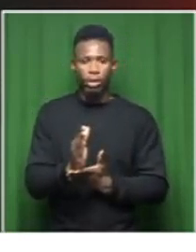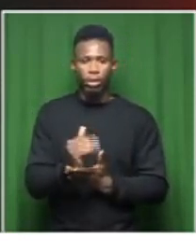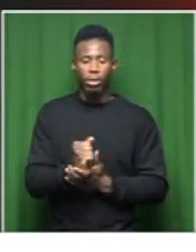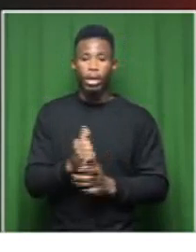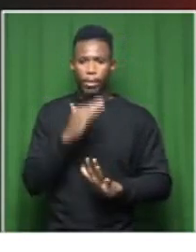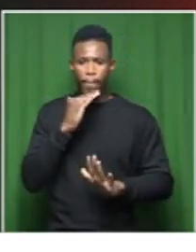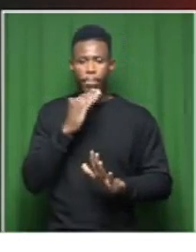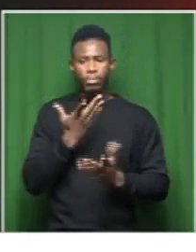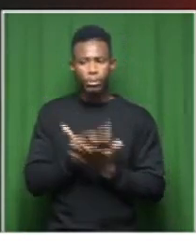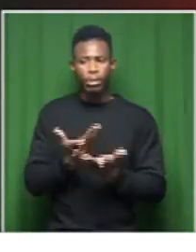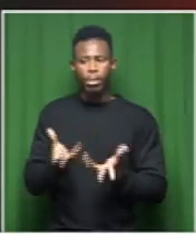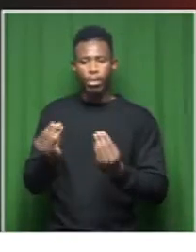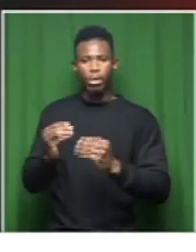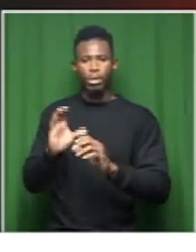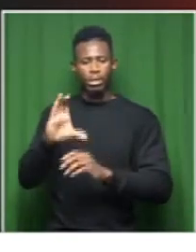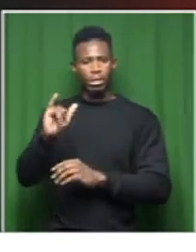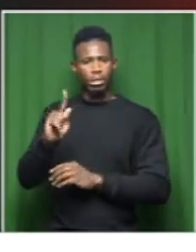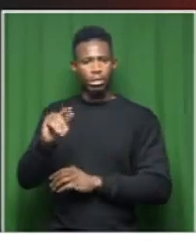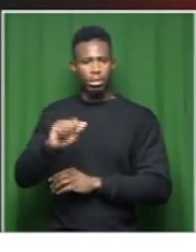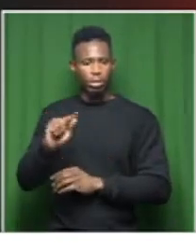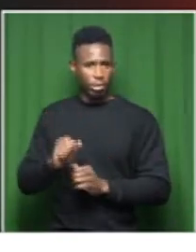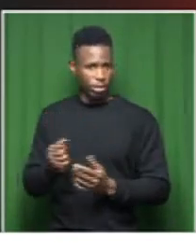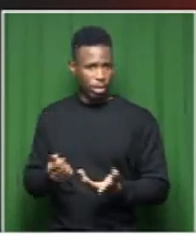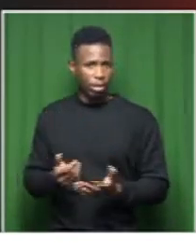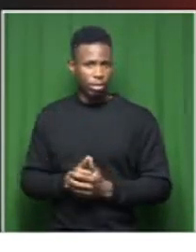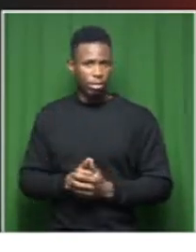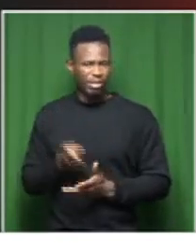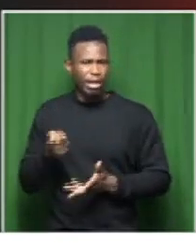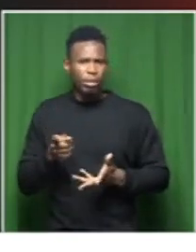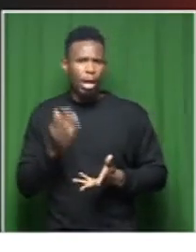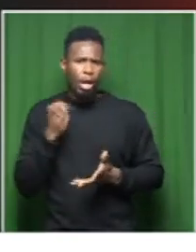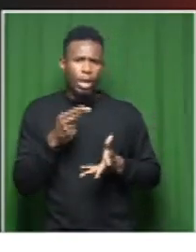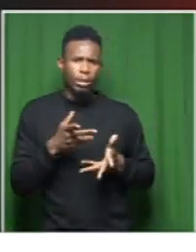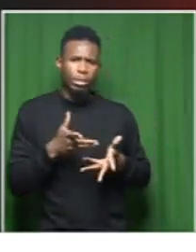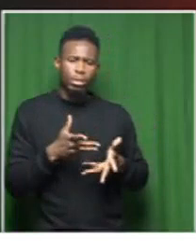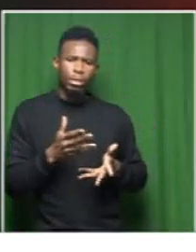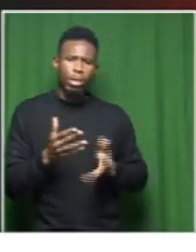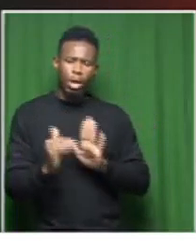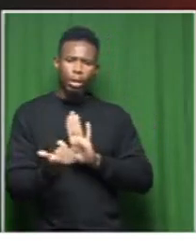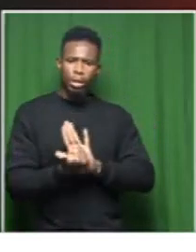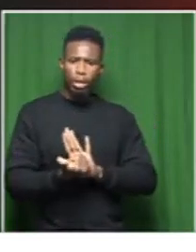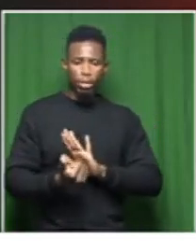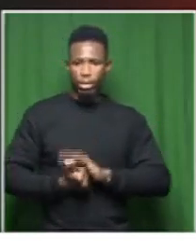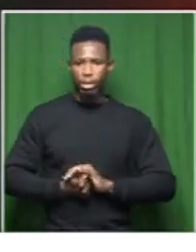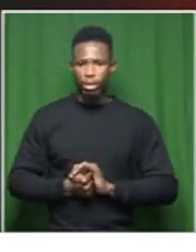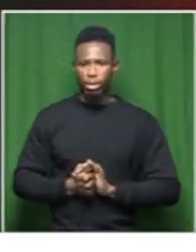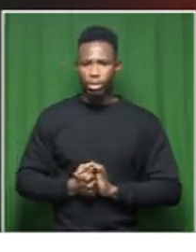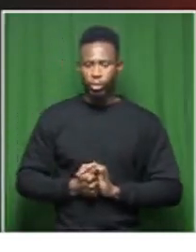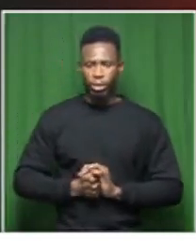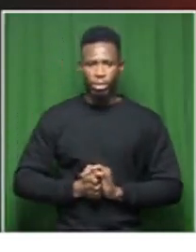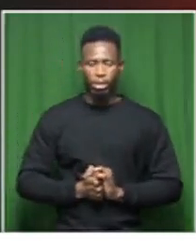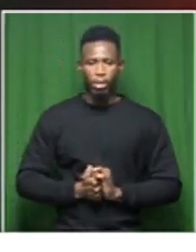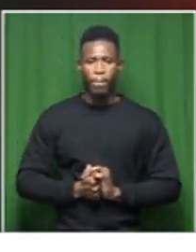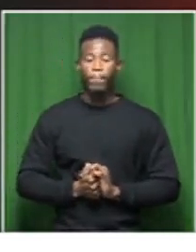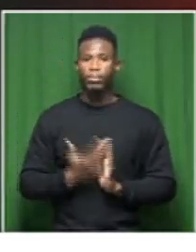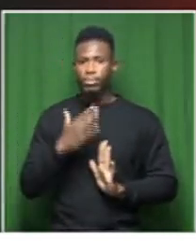for naturalization, so that you become a South African. That's a noble act. Quite a number of countries do not have it,